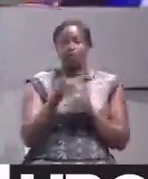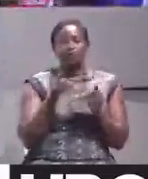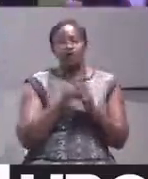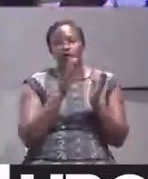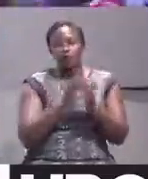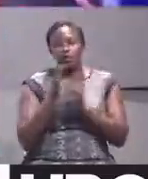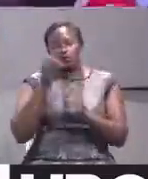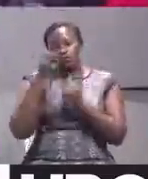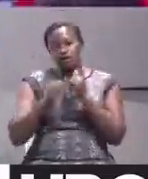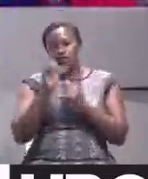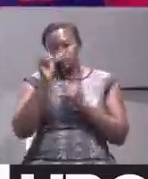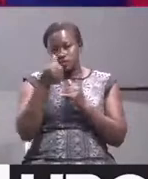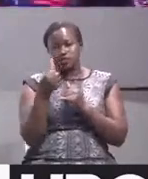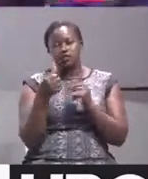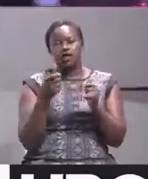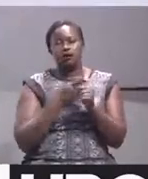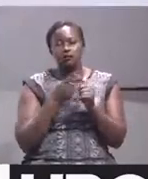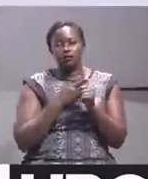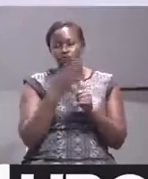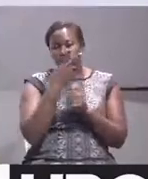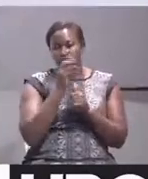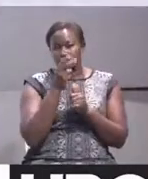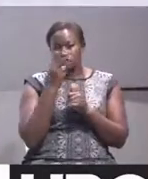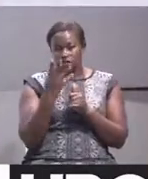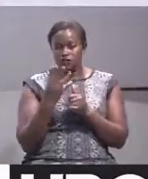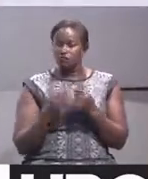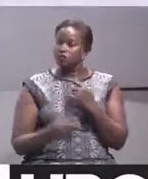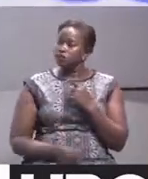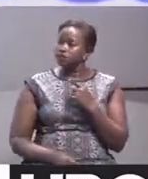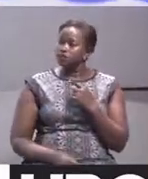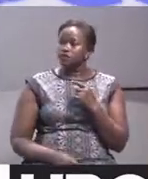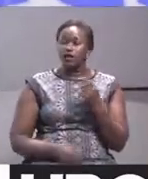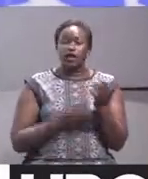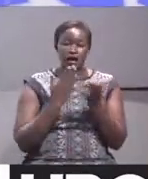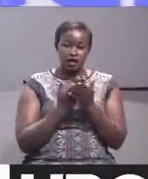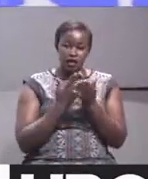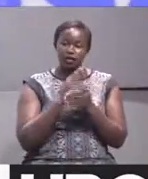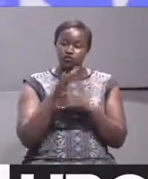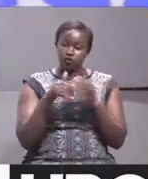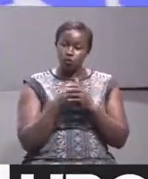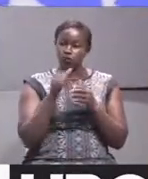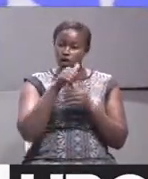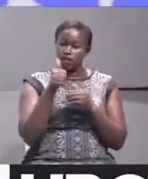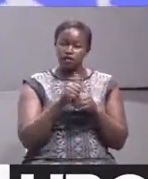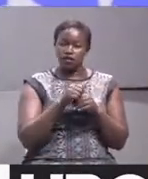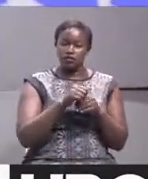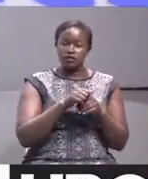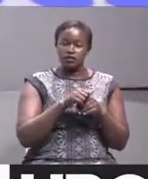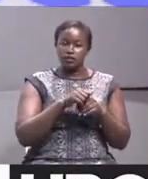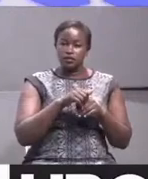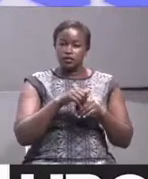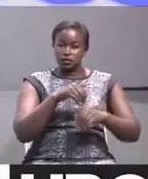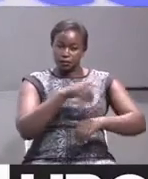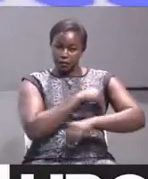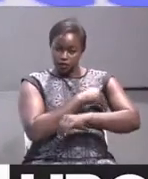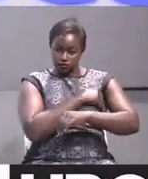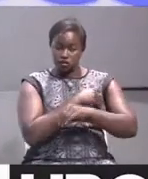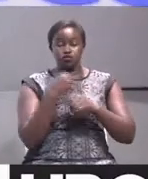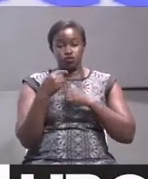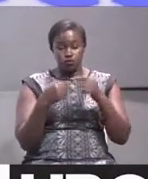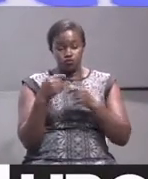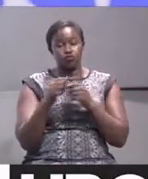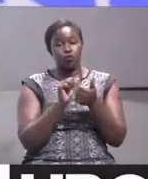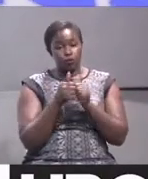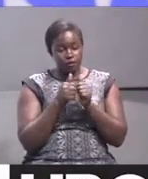end by 6th April 2024. I urge all other sub-counties still in the race to